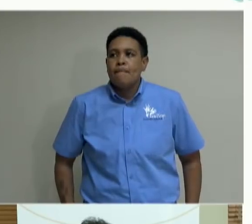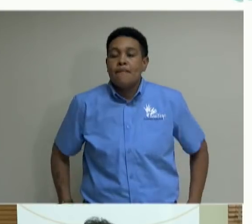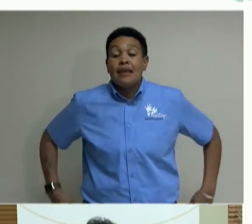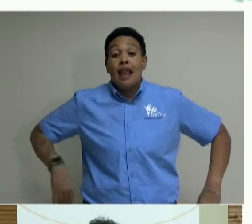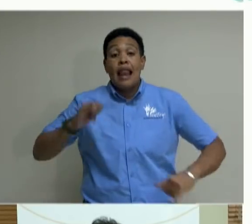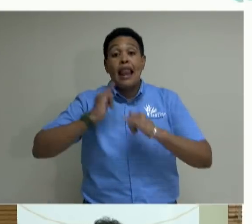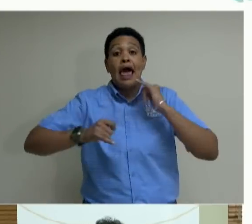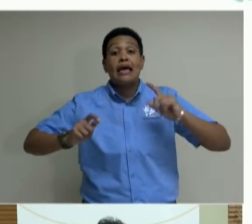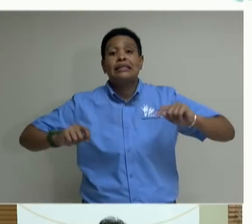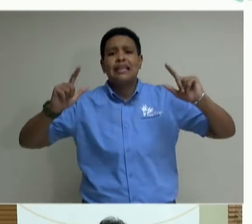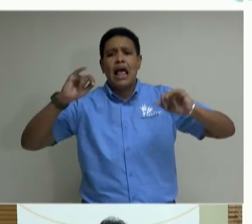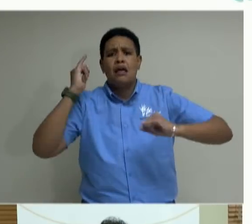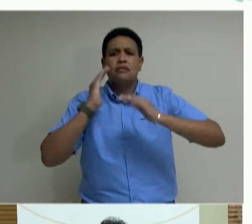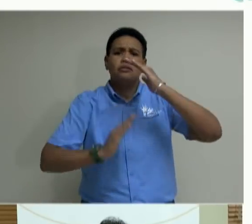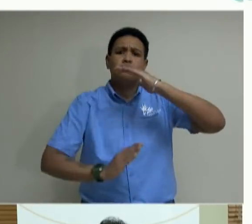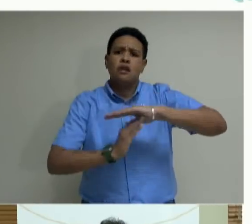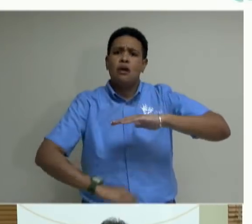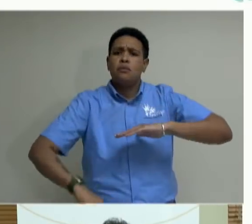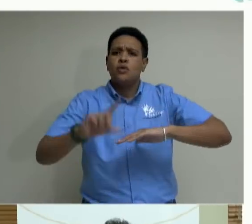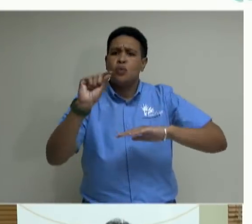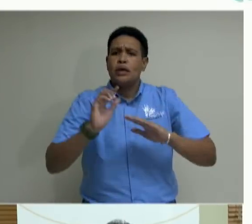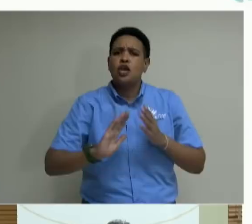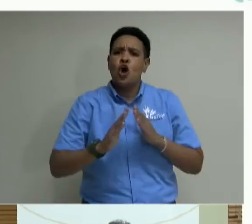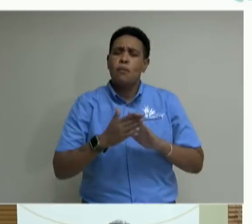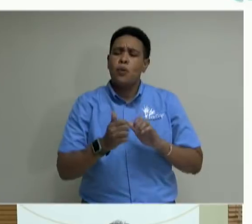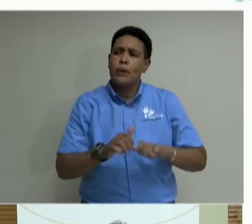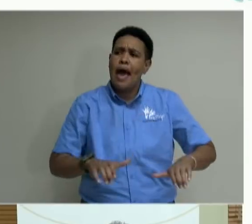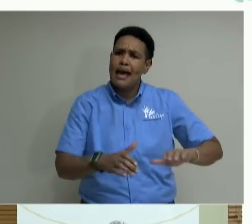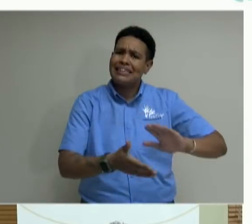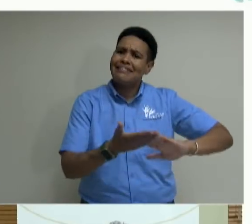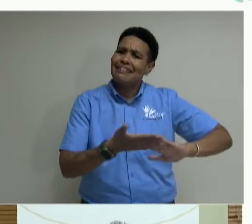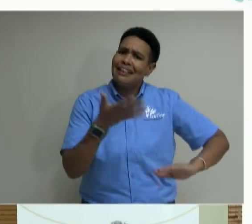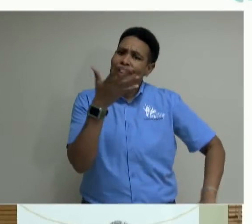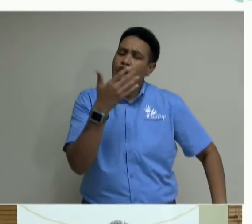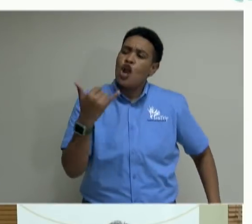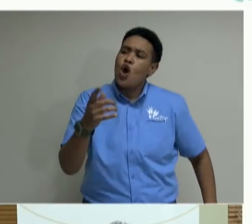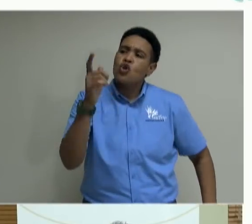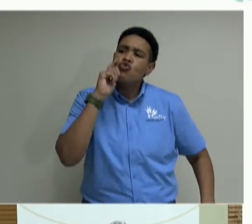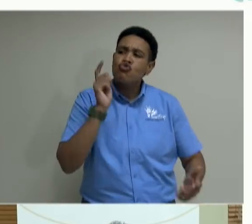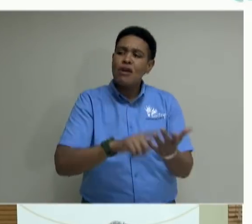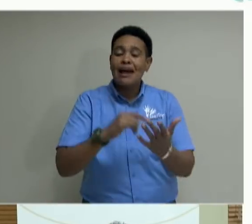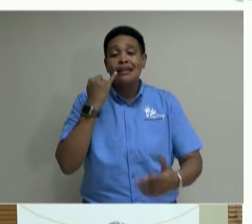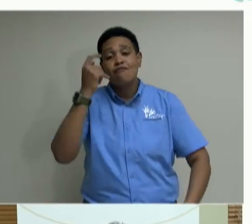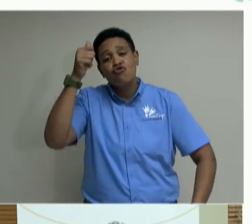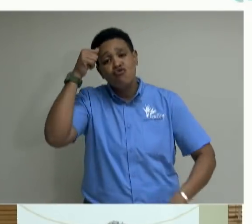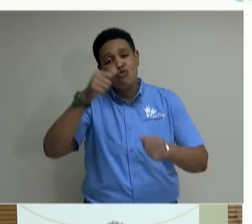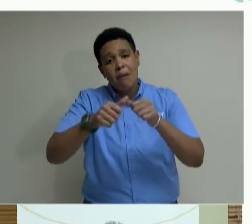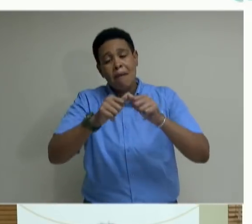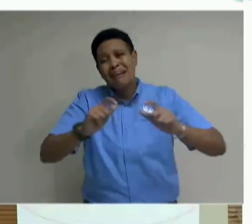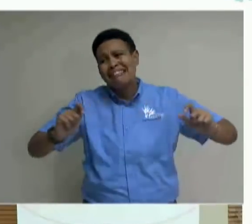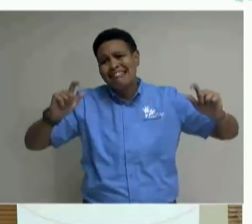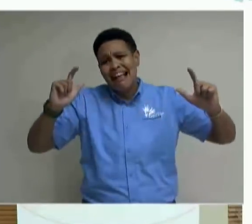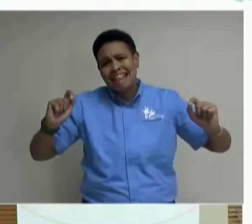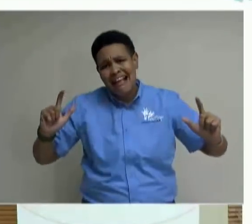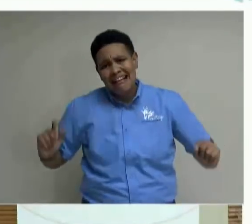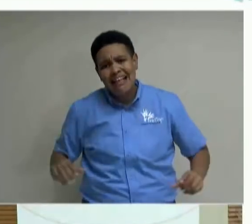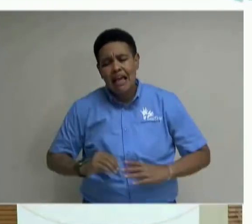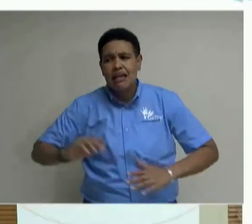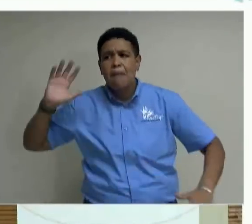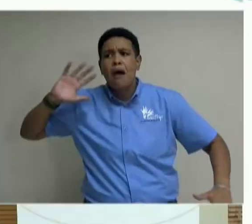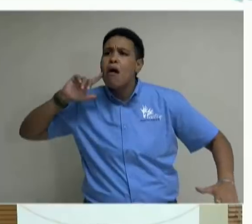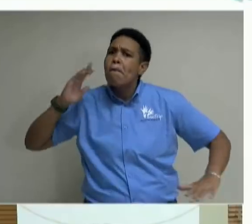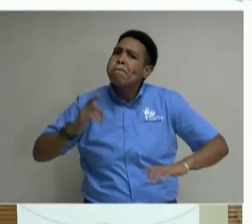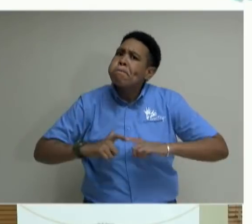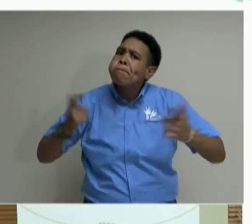top 20 communities with active cases now. And you would recognize, if you remember the slides in the past, that this is a big